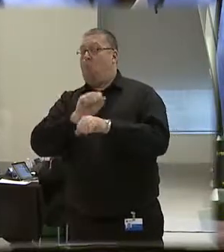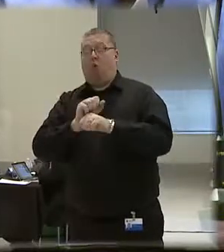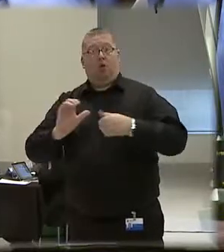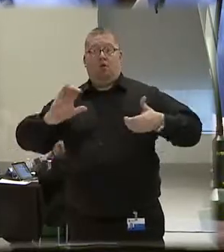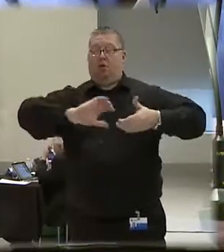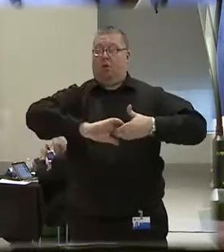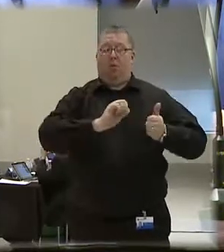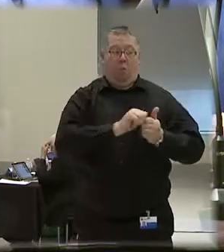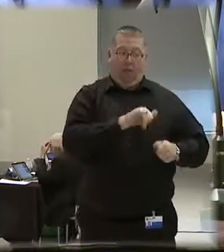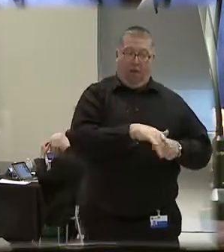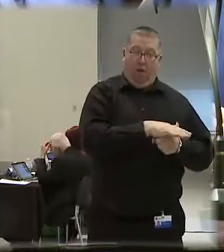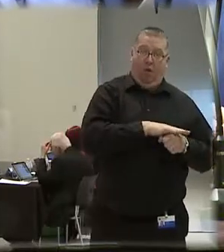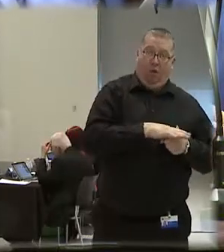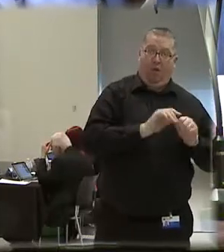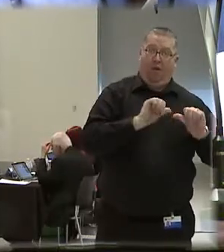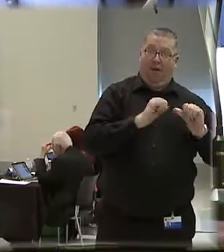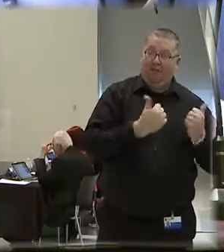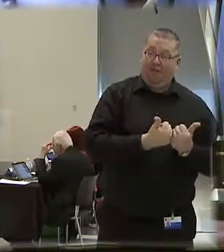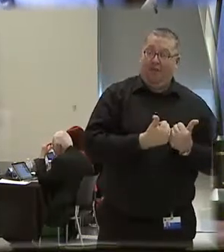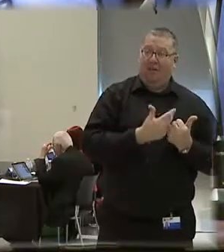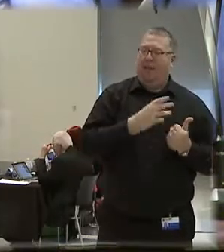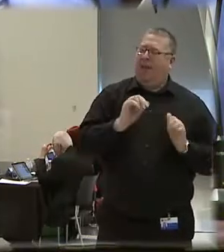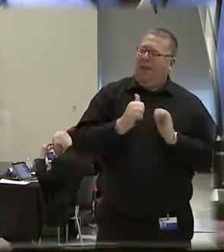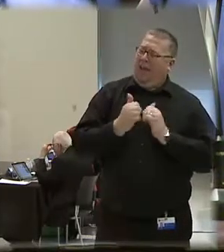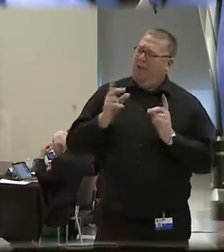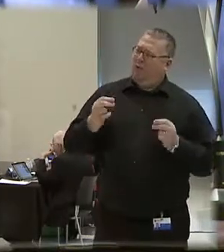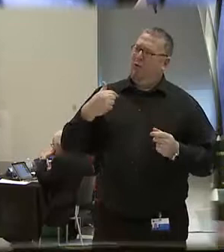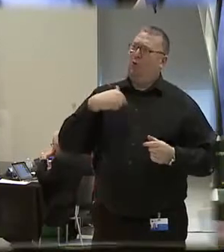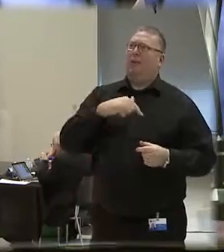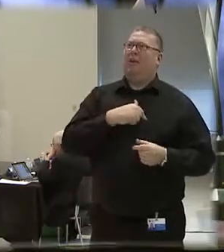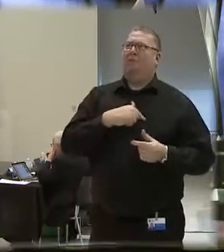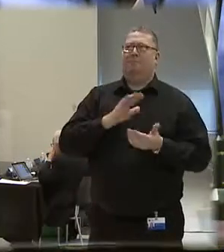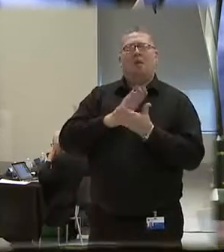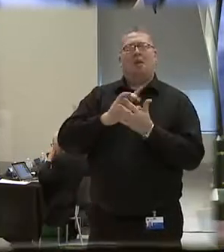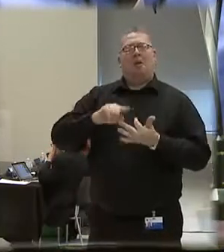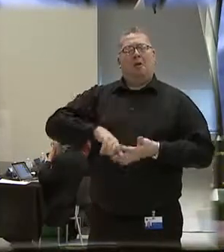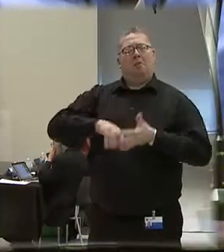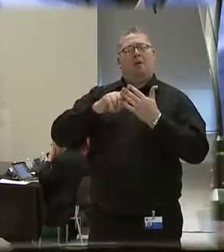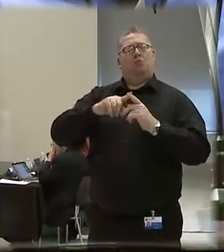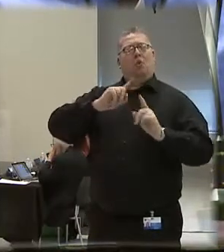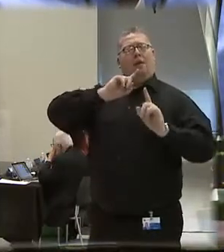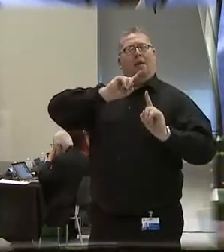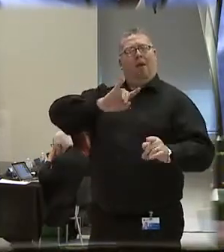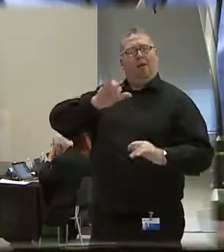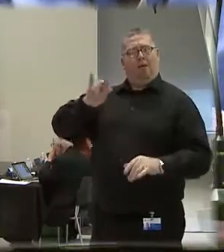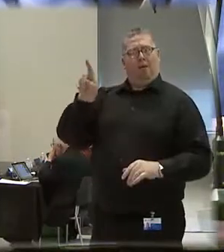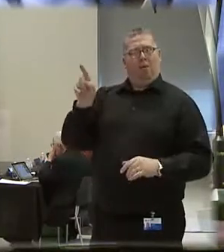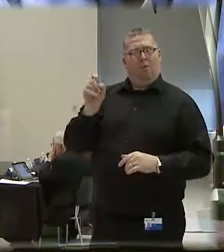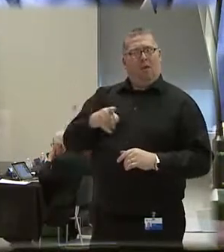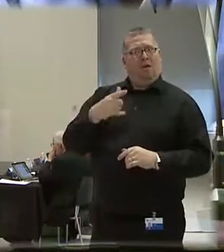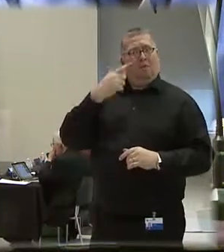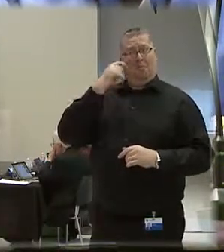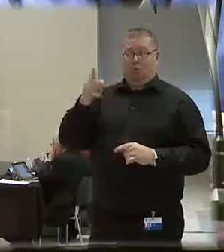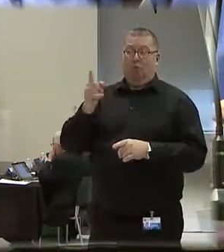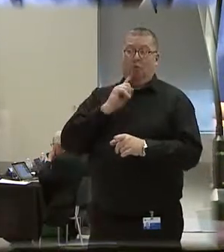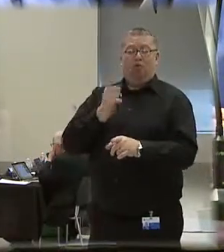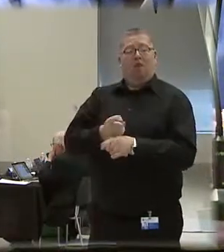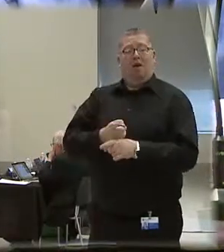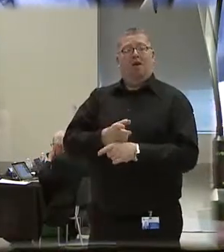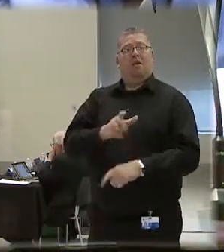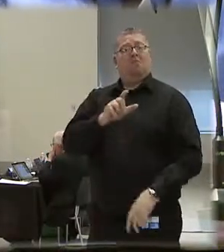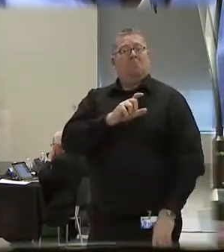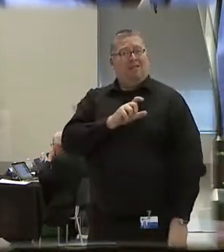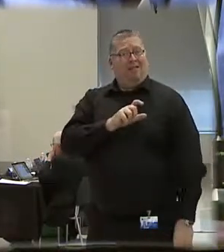agency? And you know, how do we begin to answer that question? Because you're right,